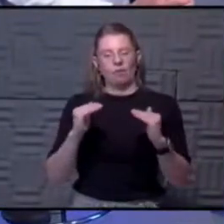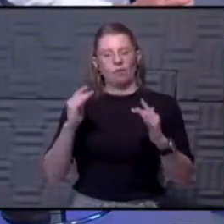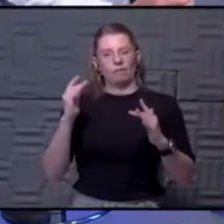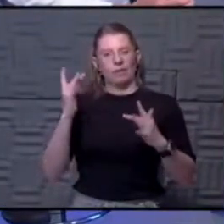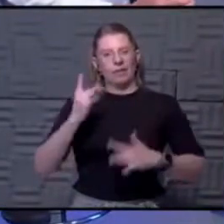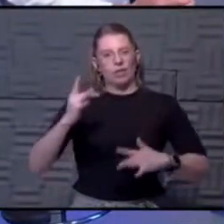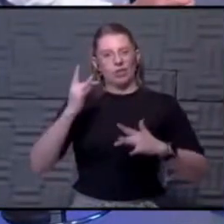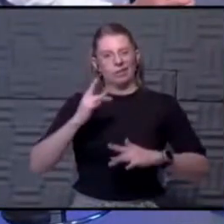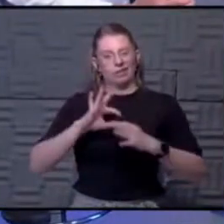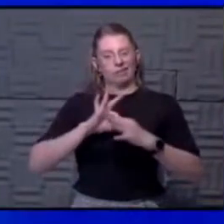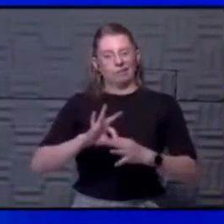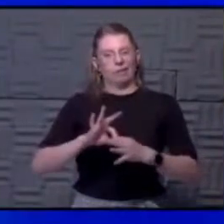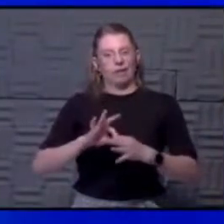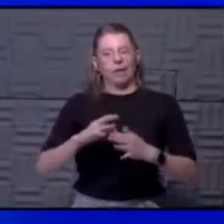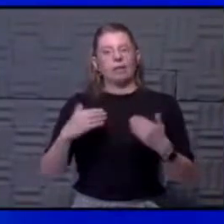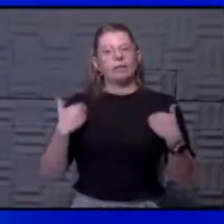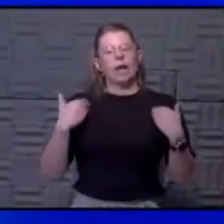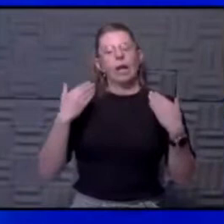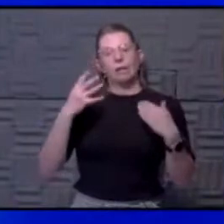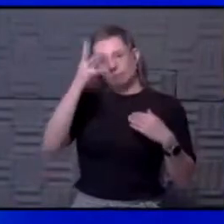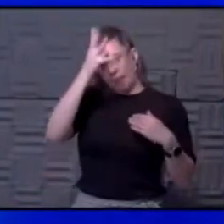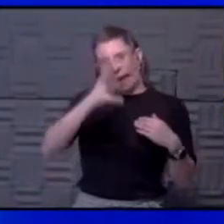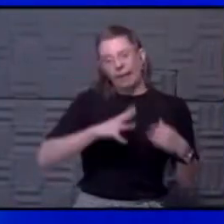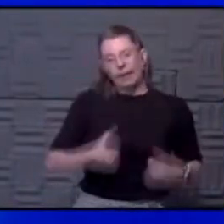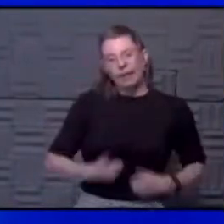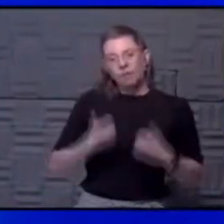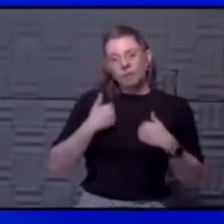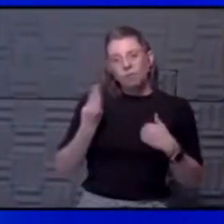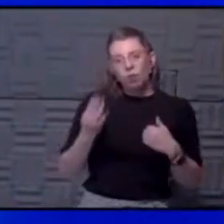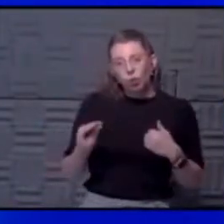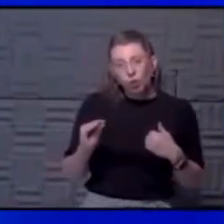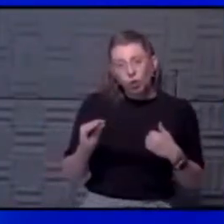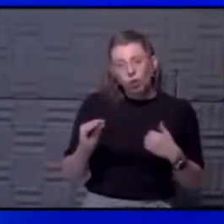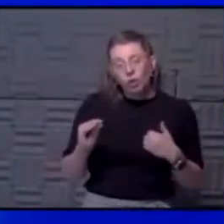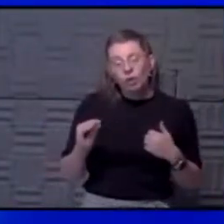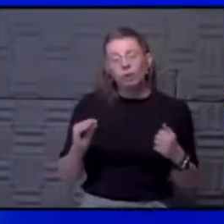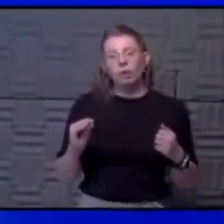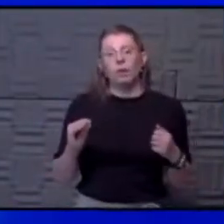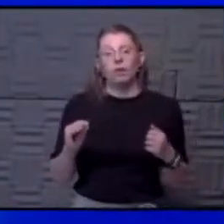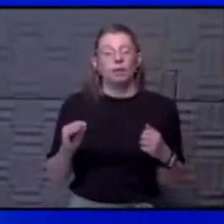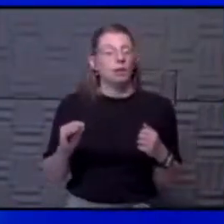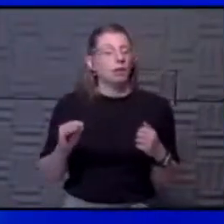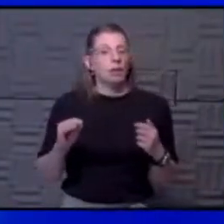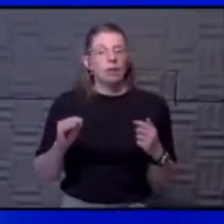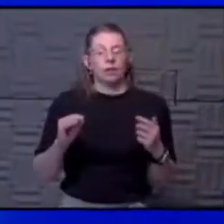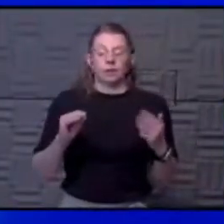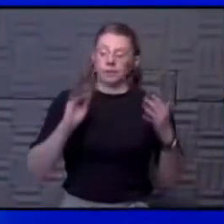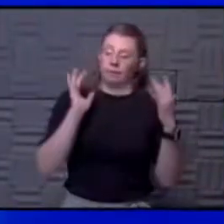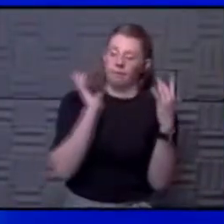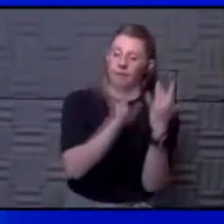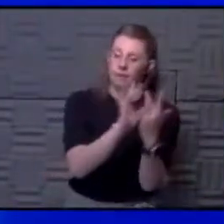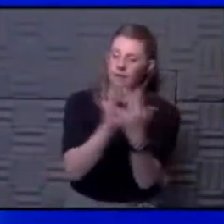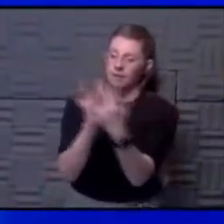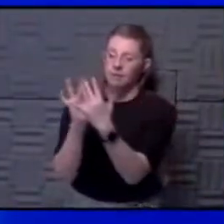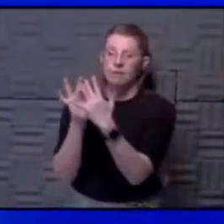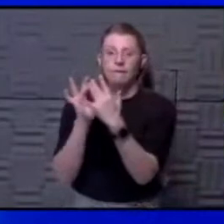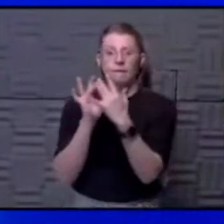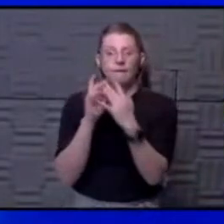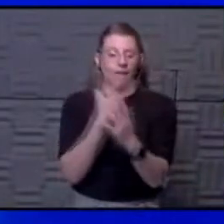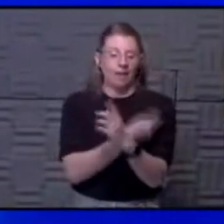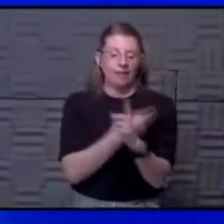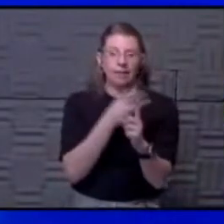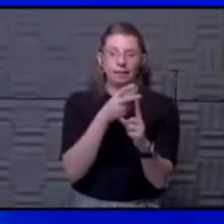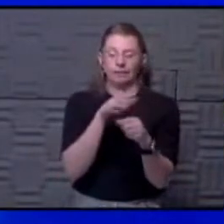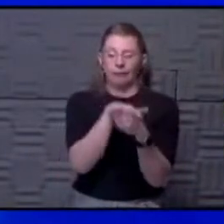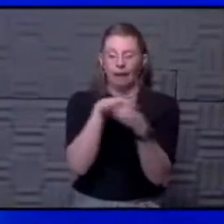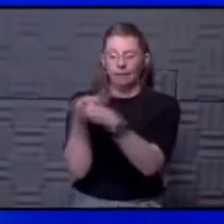with that. Now, if this young man or person lives in Missouri, then I think you just got to go to as many different vaccine sites and try and get